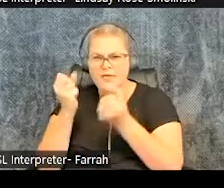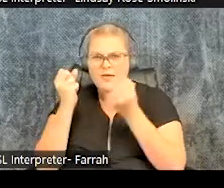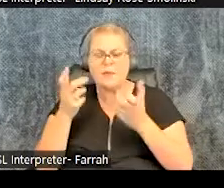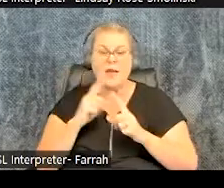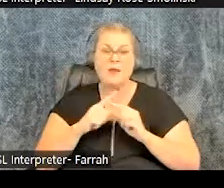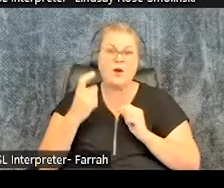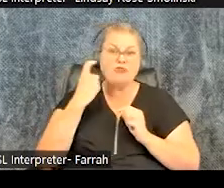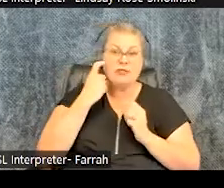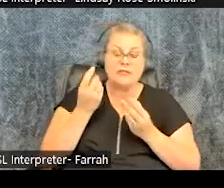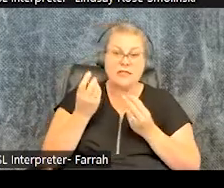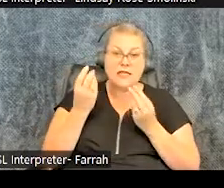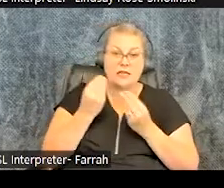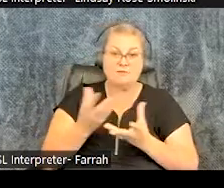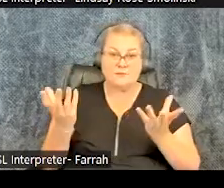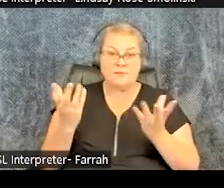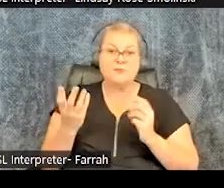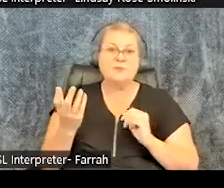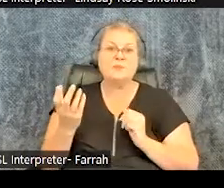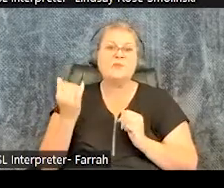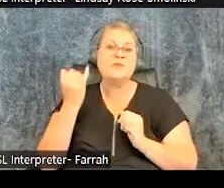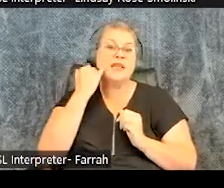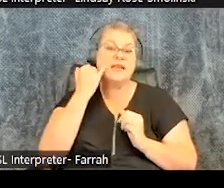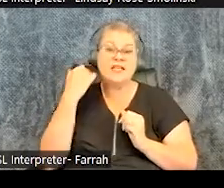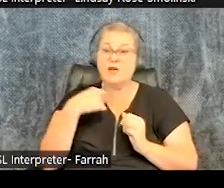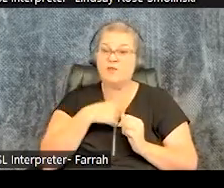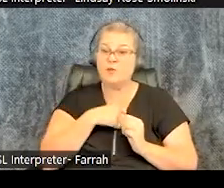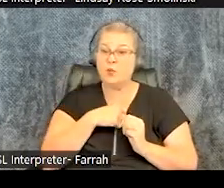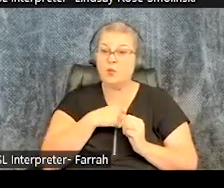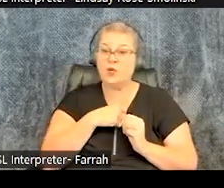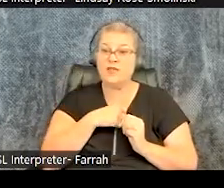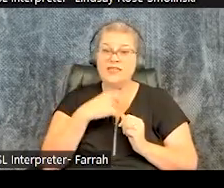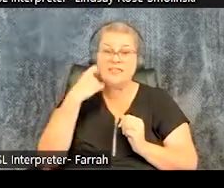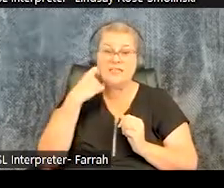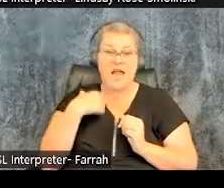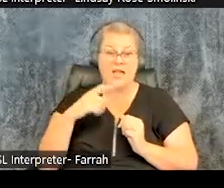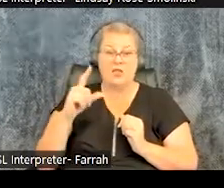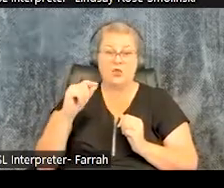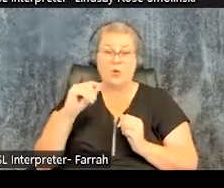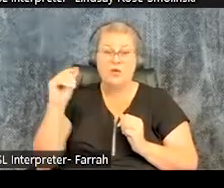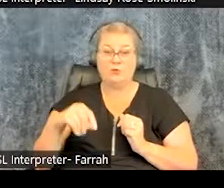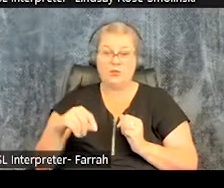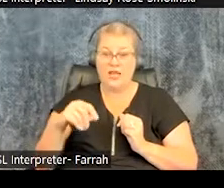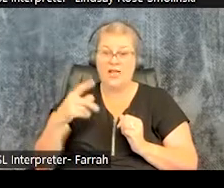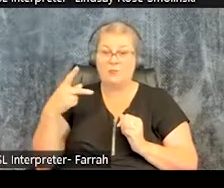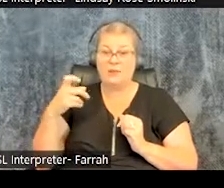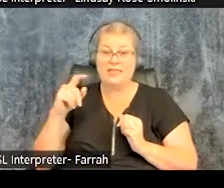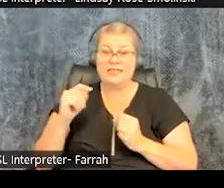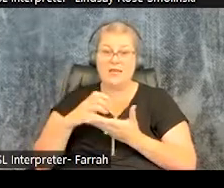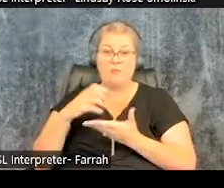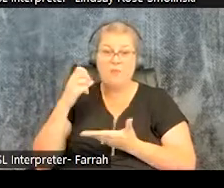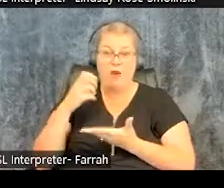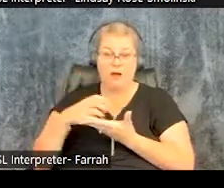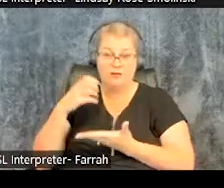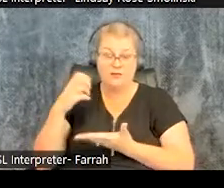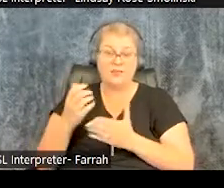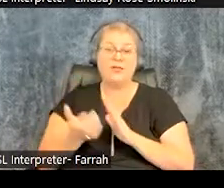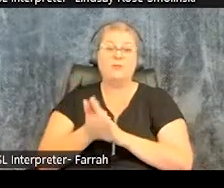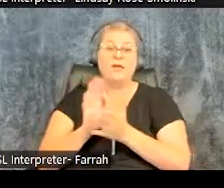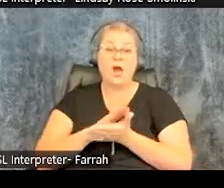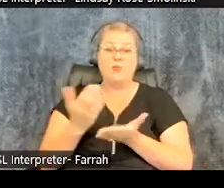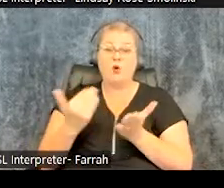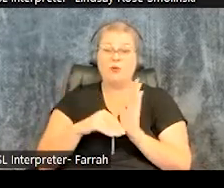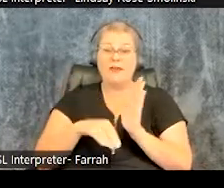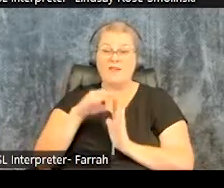that if we just turned 20% of the PET bottles around the world into refillables, that is a